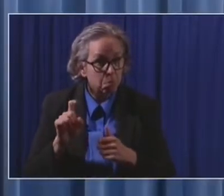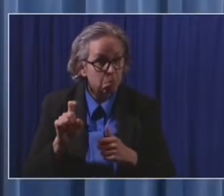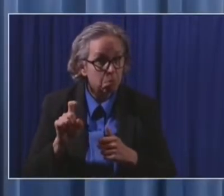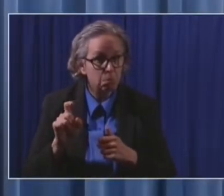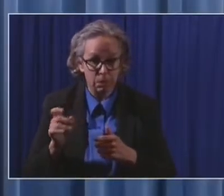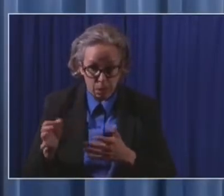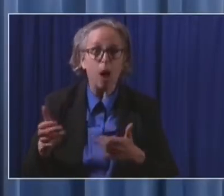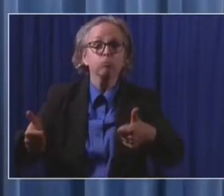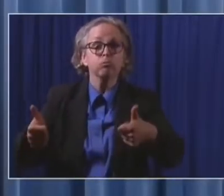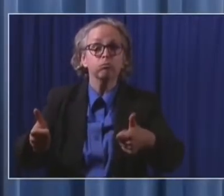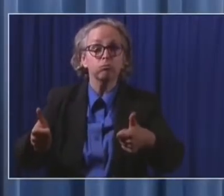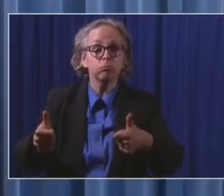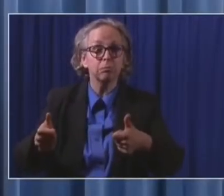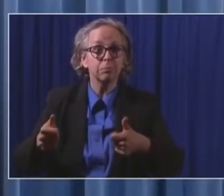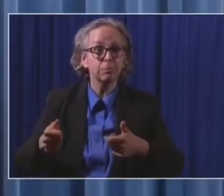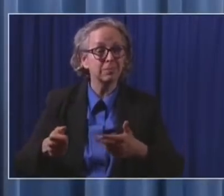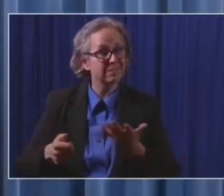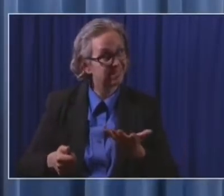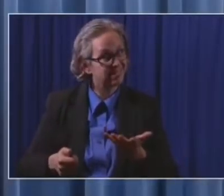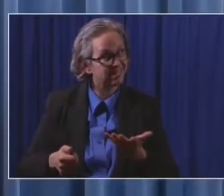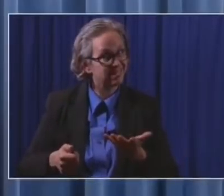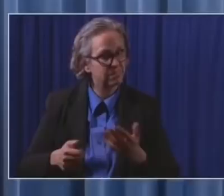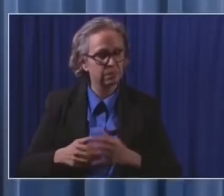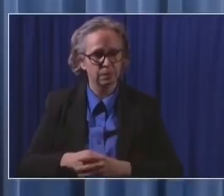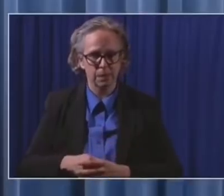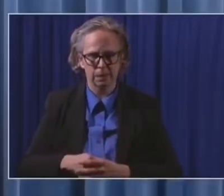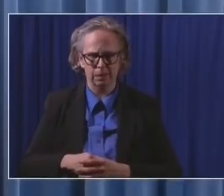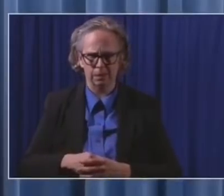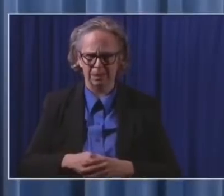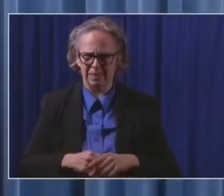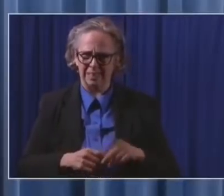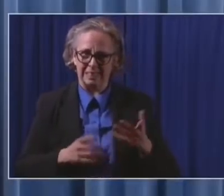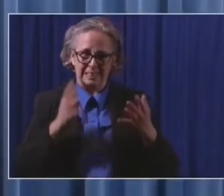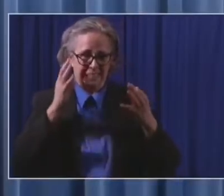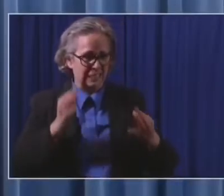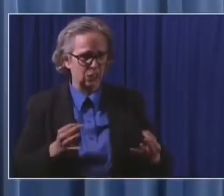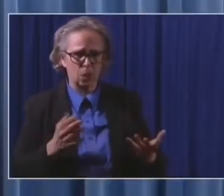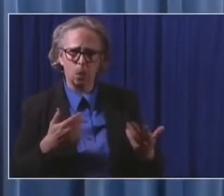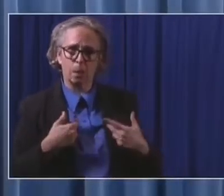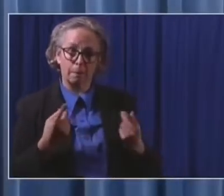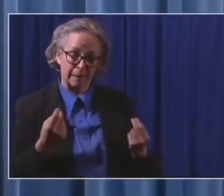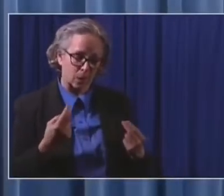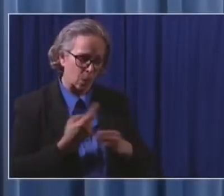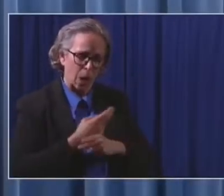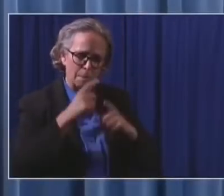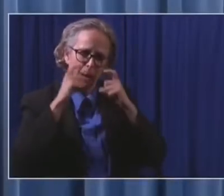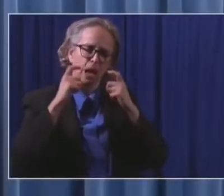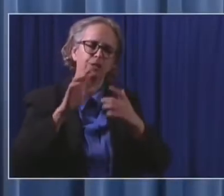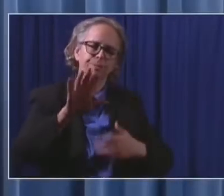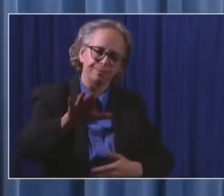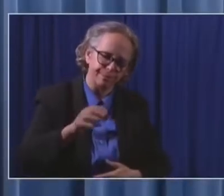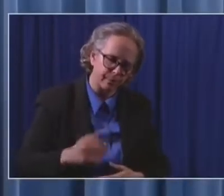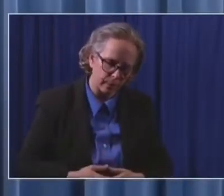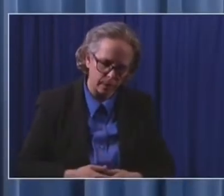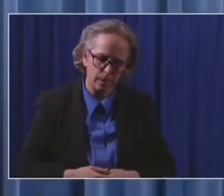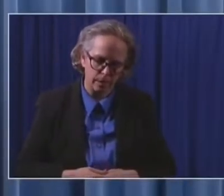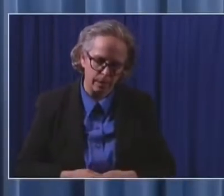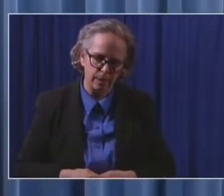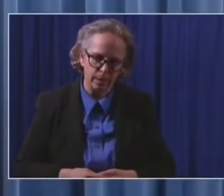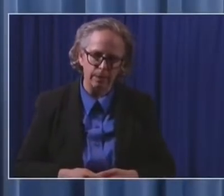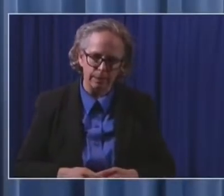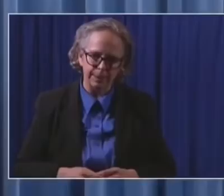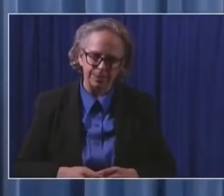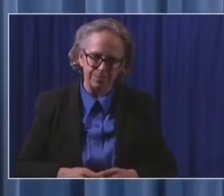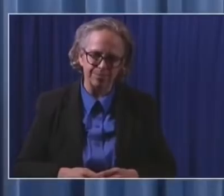who is running it is doing. If they're following these guidelines, these are in fact good guidelines.